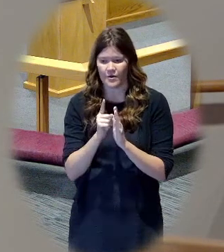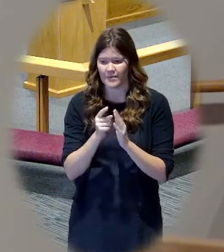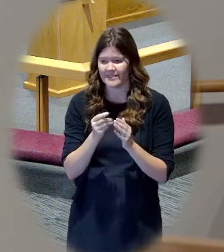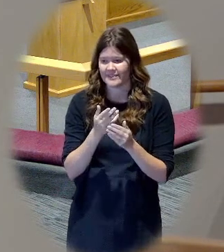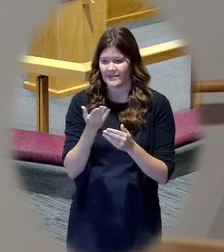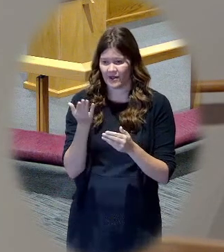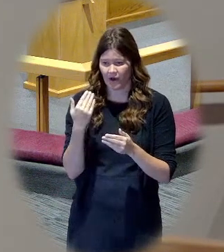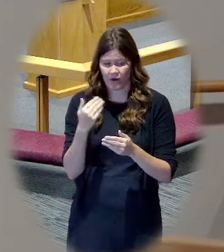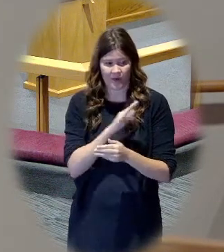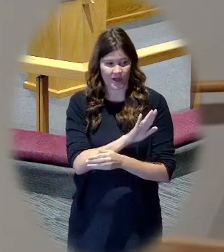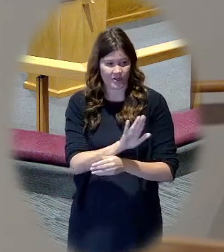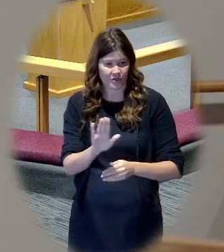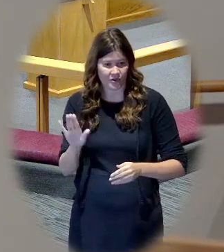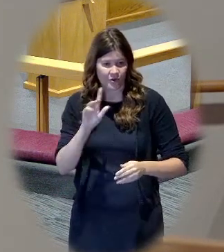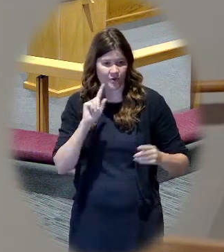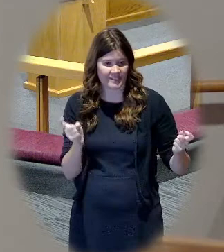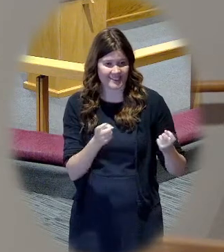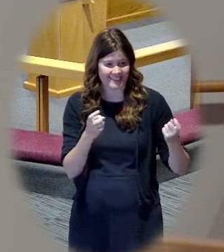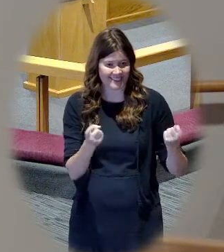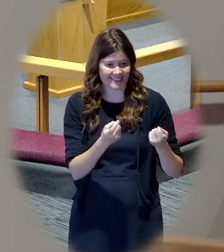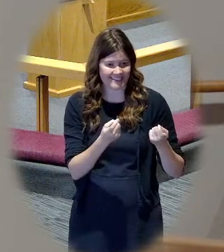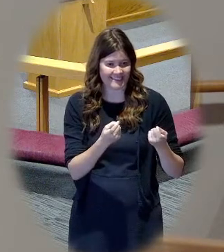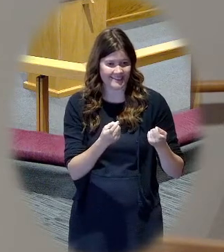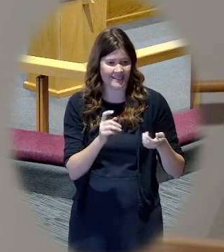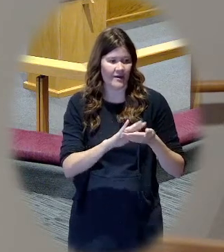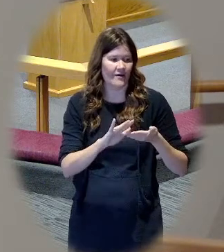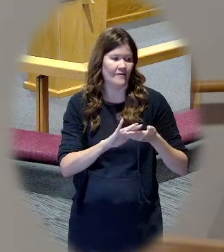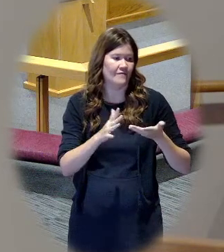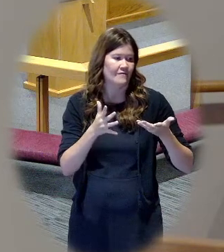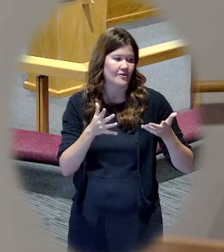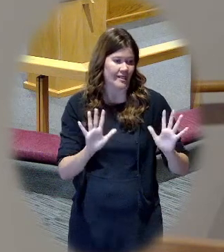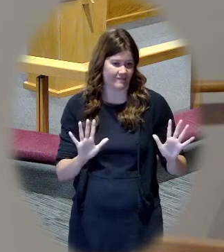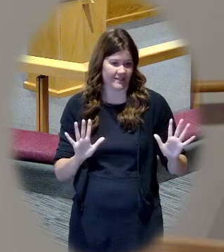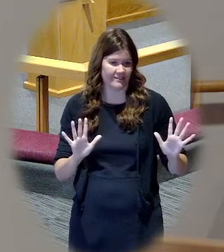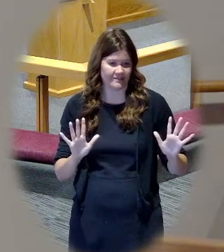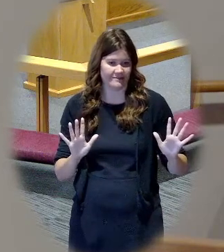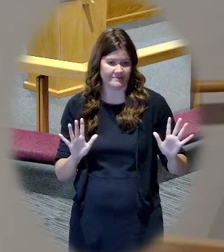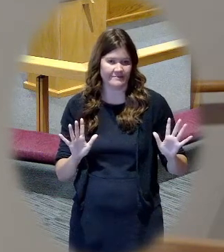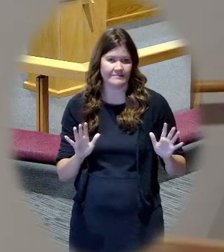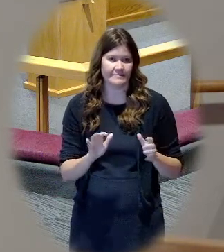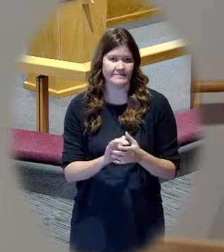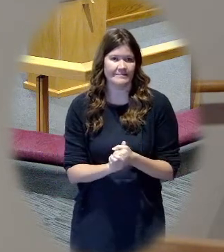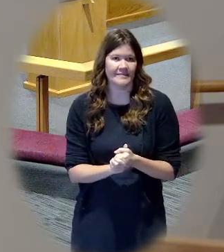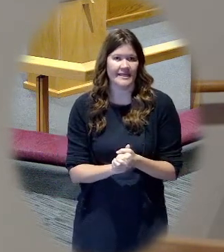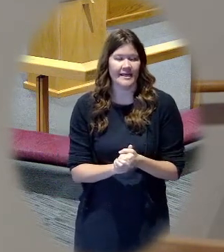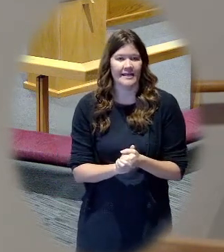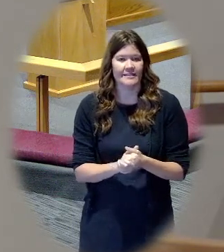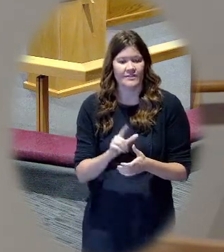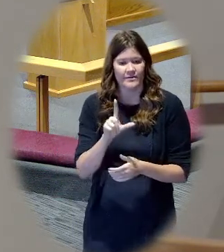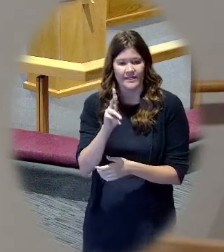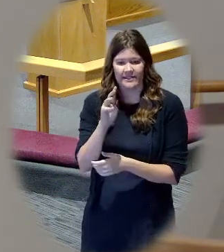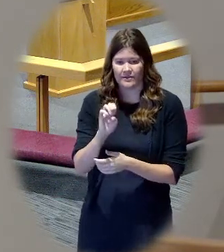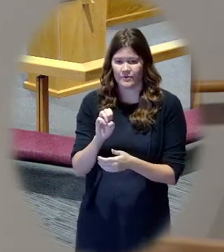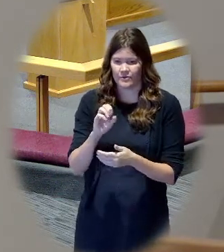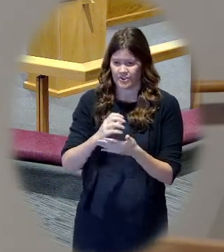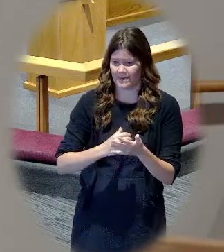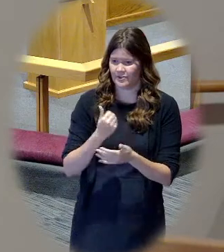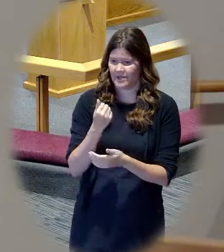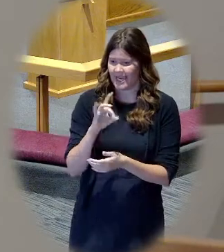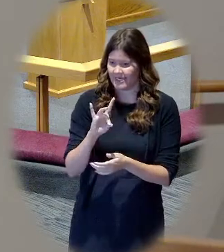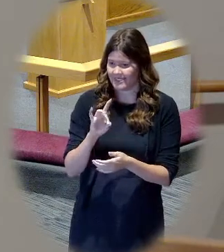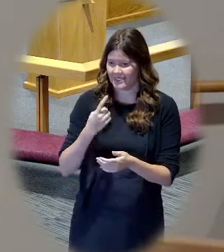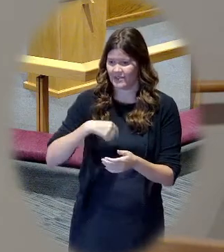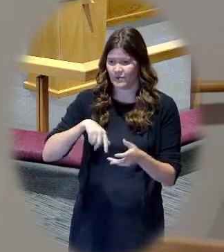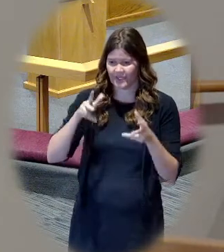sins are forgiven. So in Luke 18 this morning, we hear Jesus